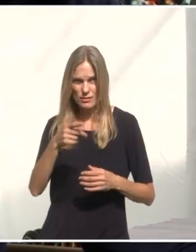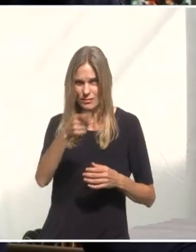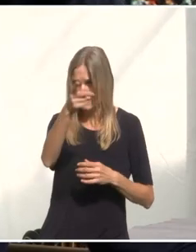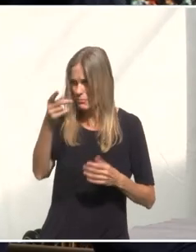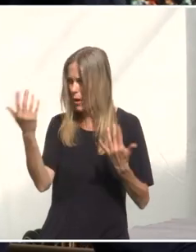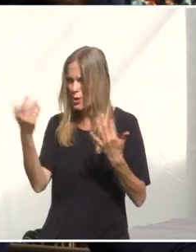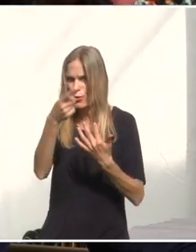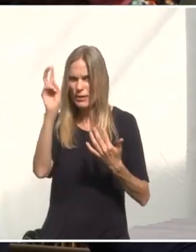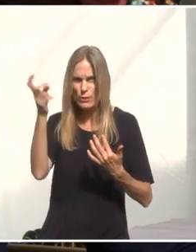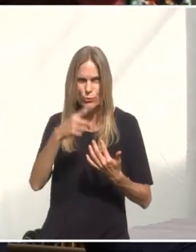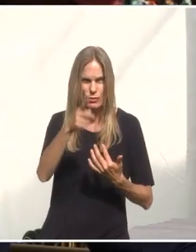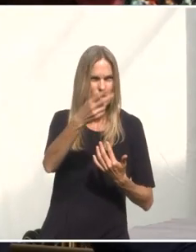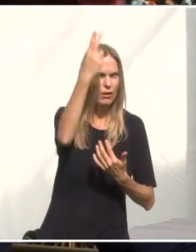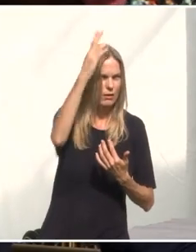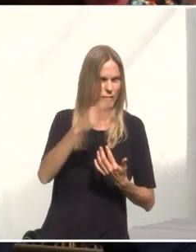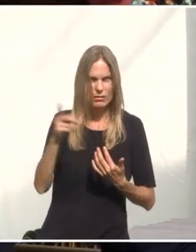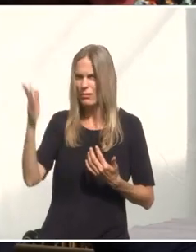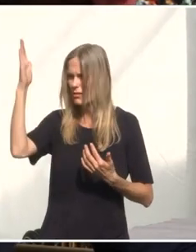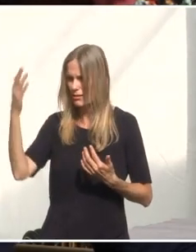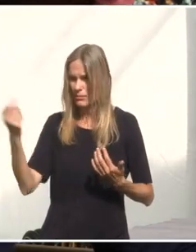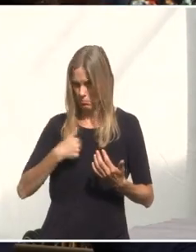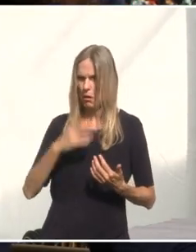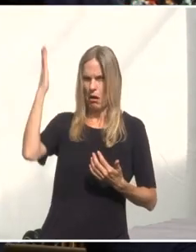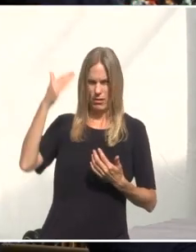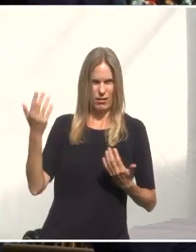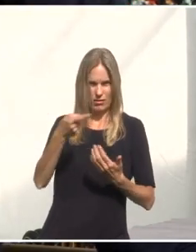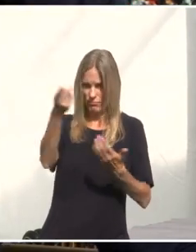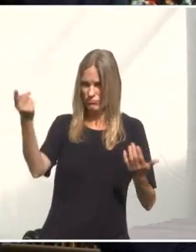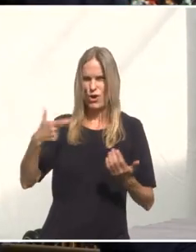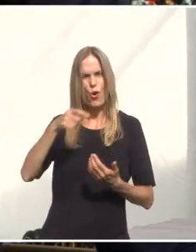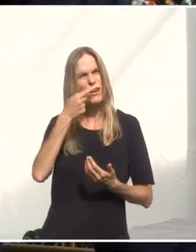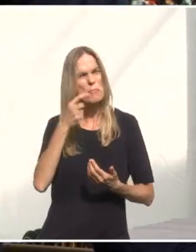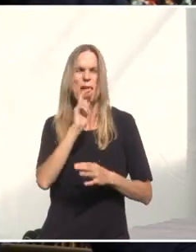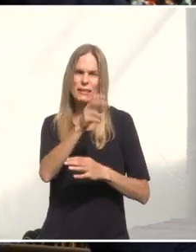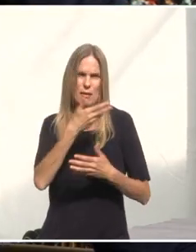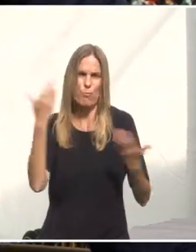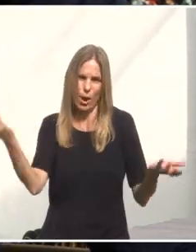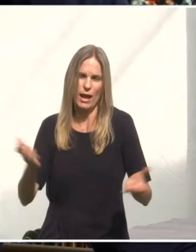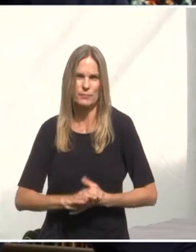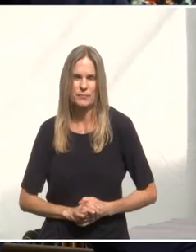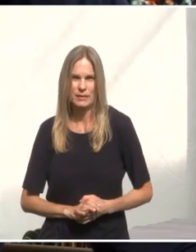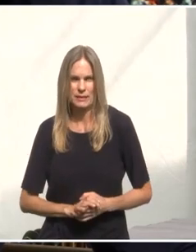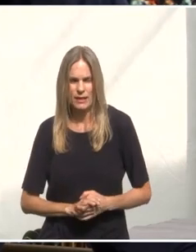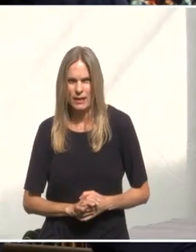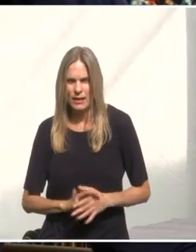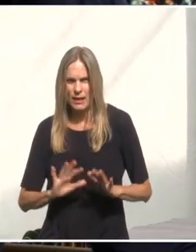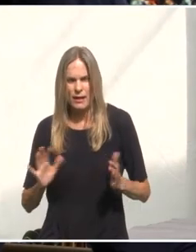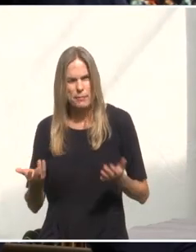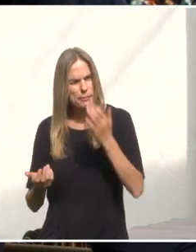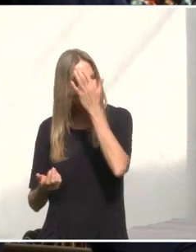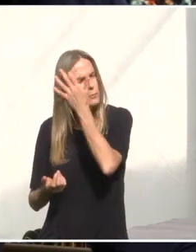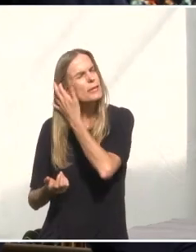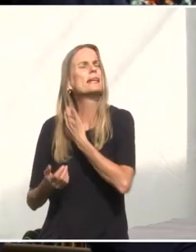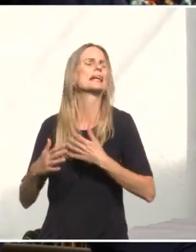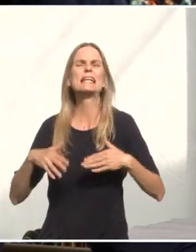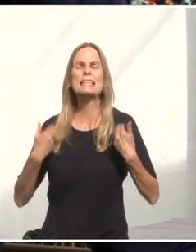Good. You have. Good. I have. But most men don't. And if the healthcare system don't ask